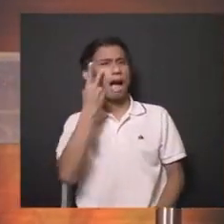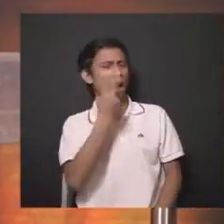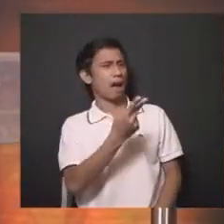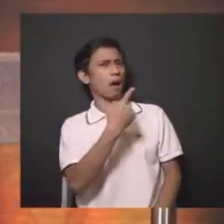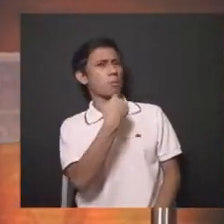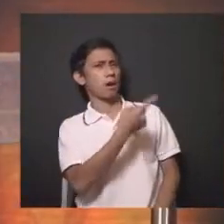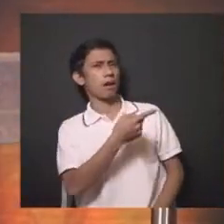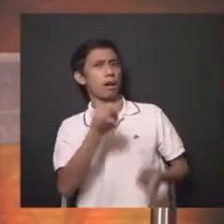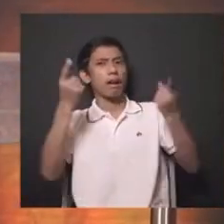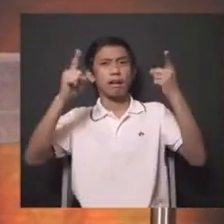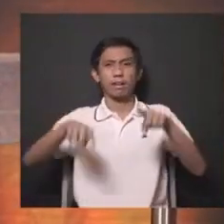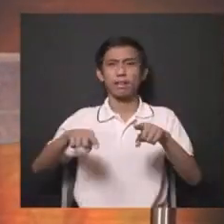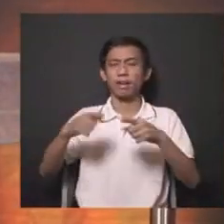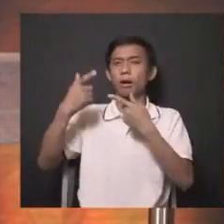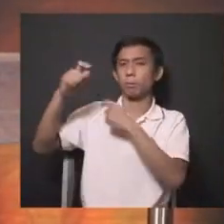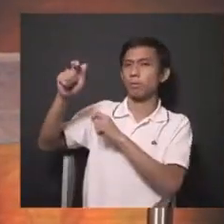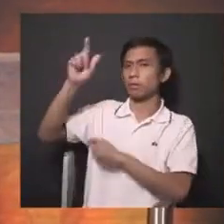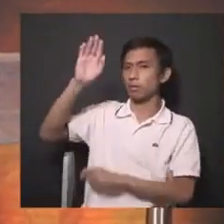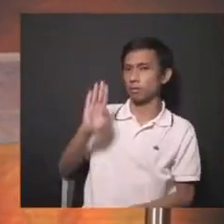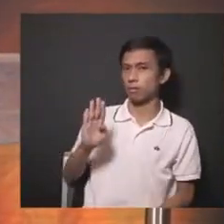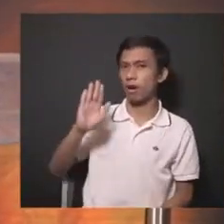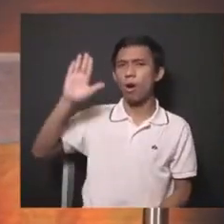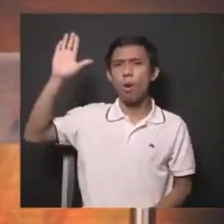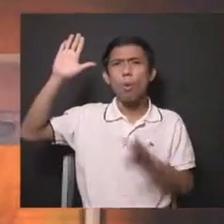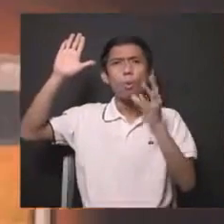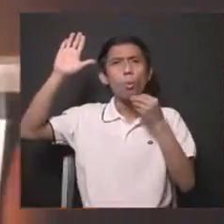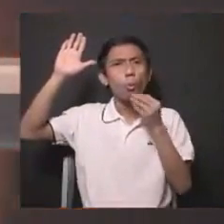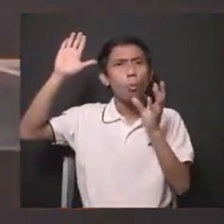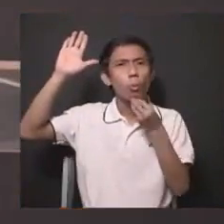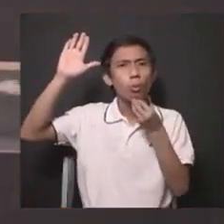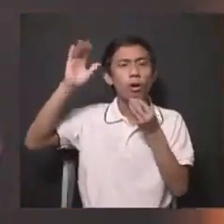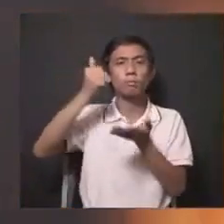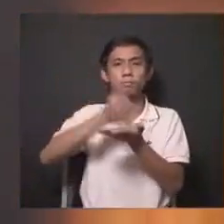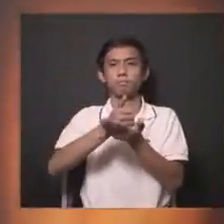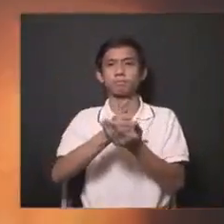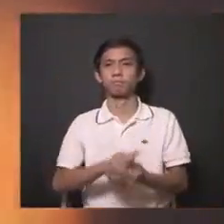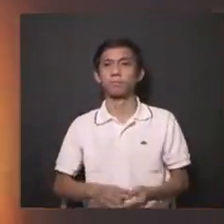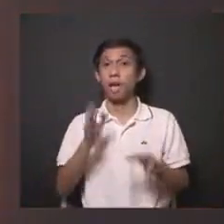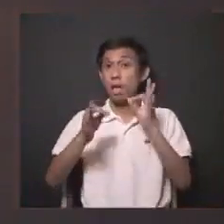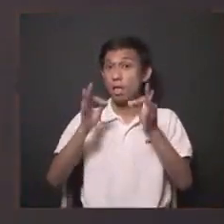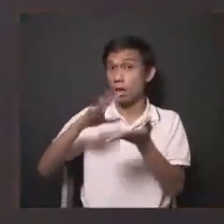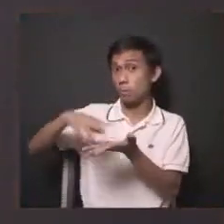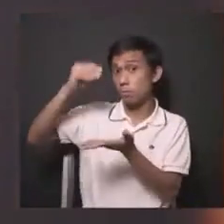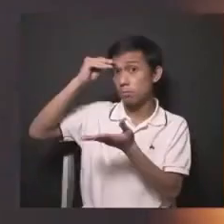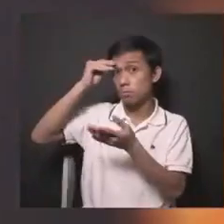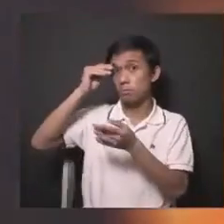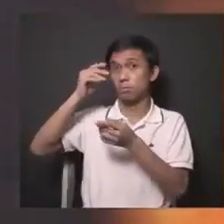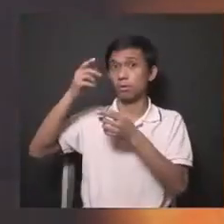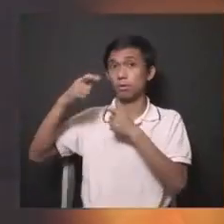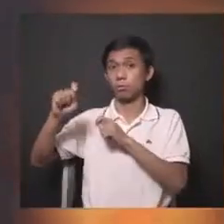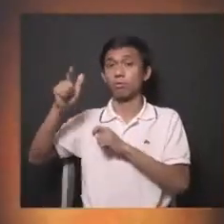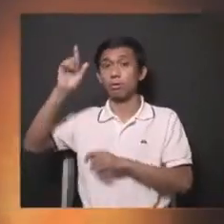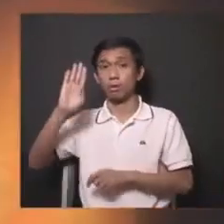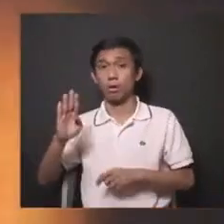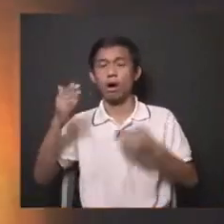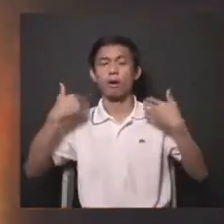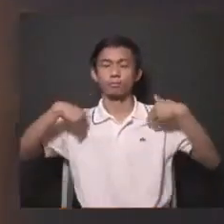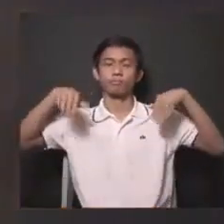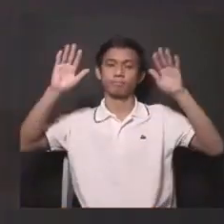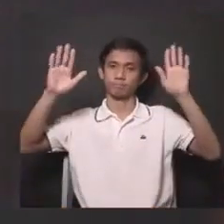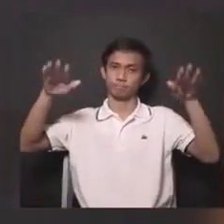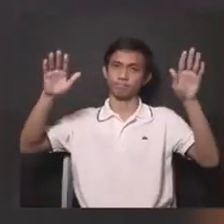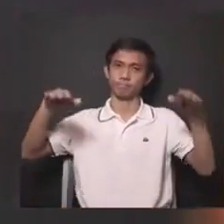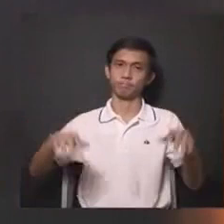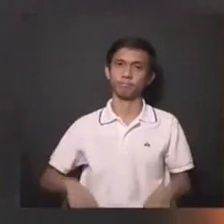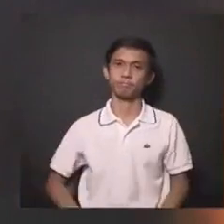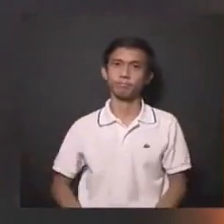hand? Amen. When you learn how to trust God, you learn how to surrender. In this moment, Jacob is about to